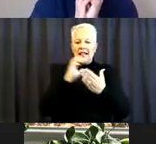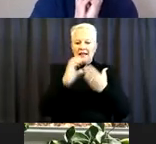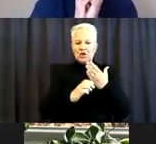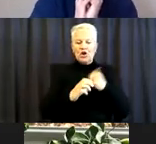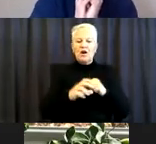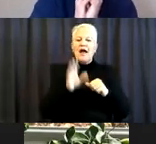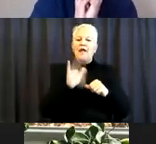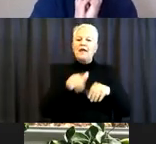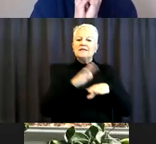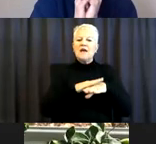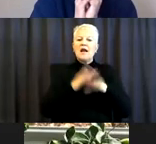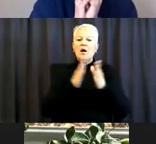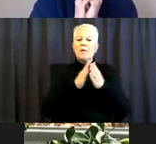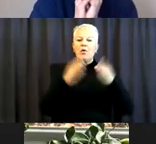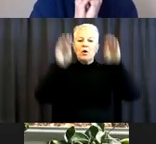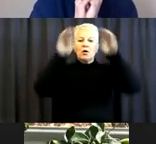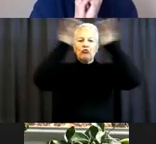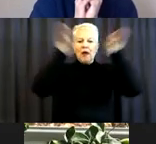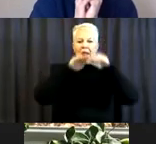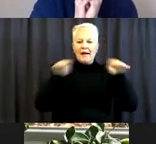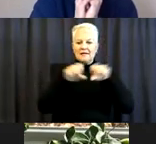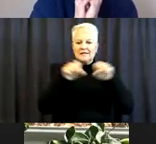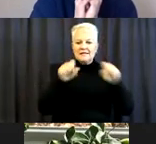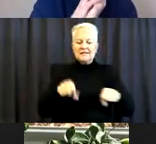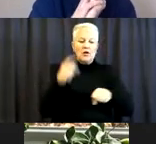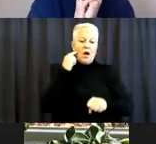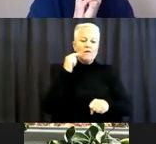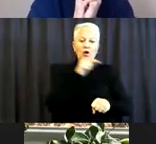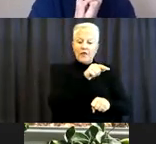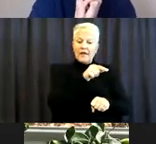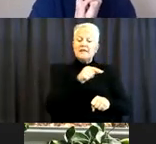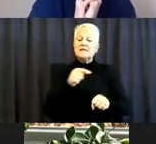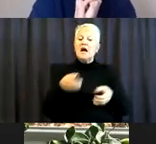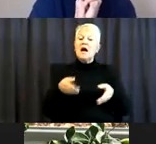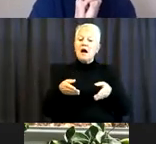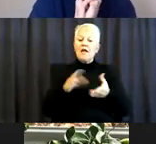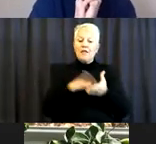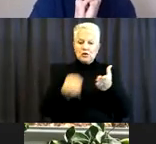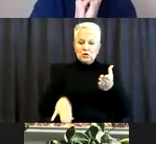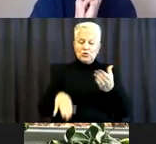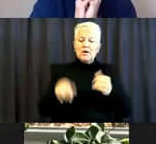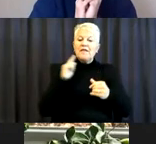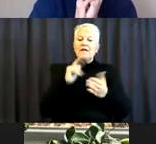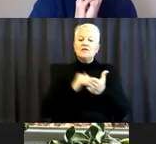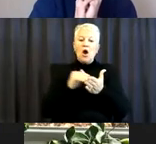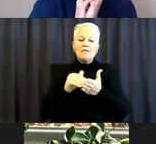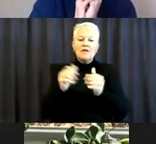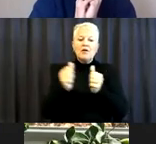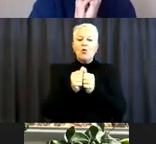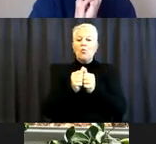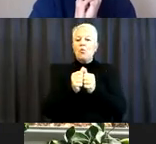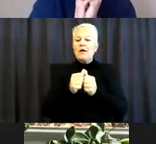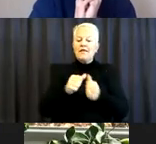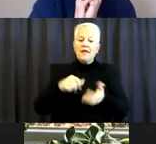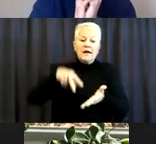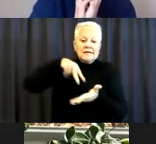it's on a book rack system. And for this, it allowed us to be able, the student was often in his stander or tall